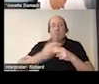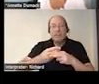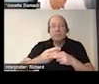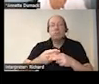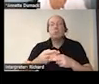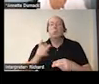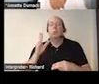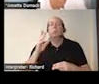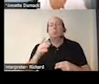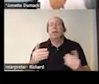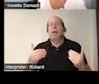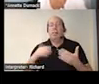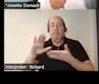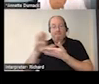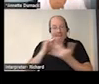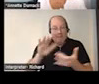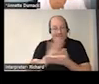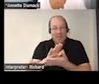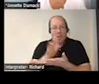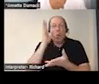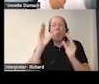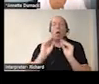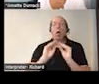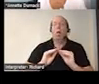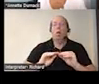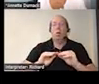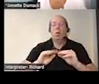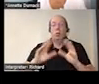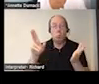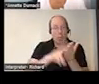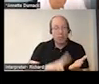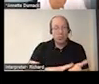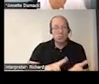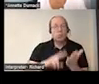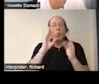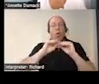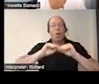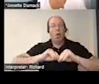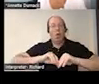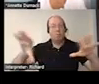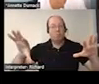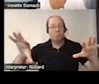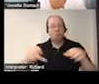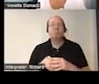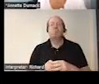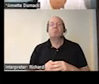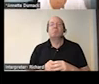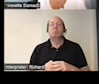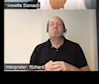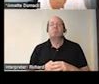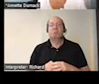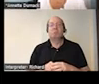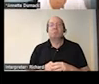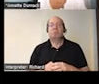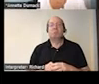be sending out the video from today's program to everyone that registered. So look for that. And we also hope that you will take